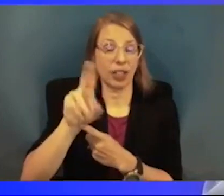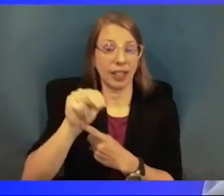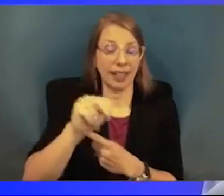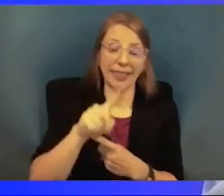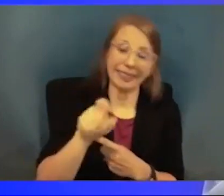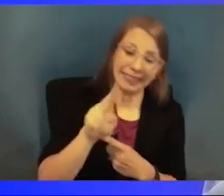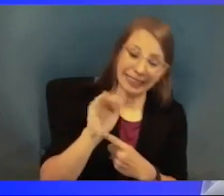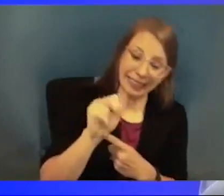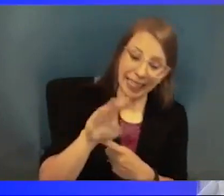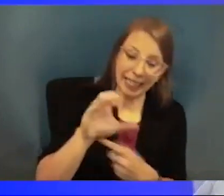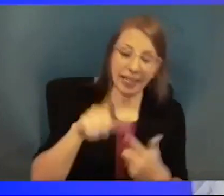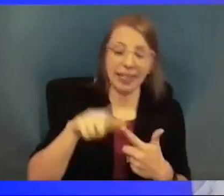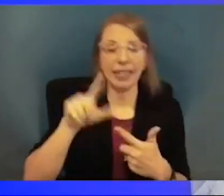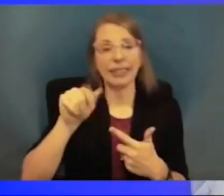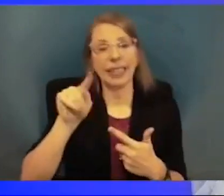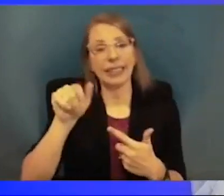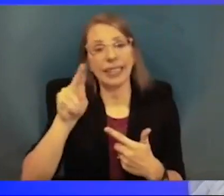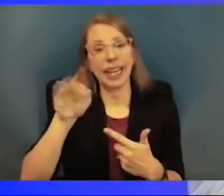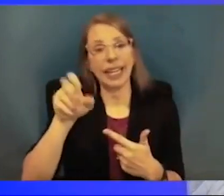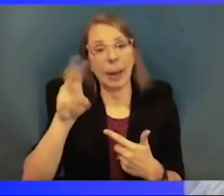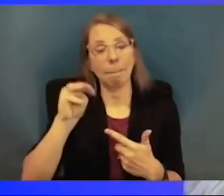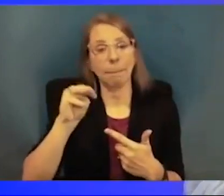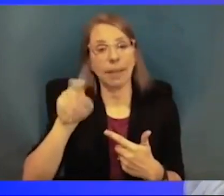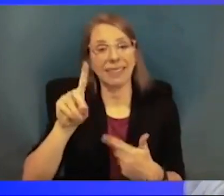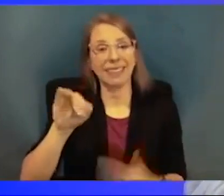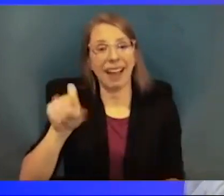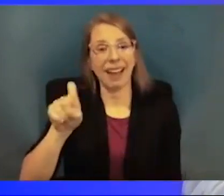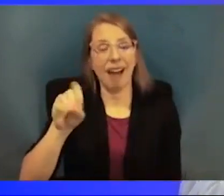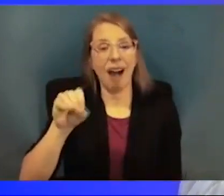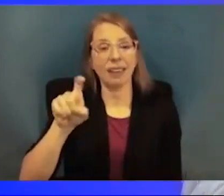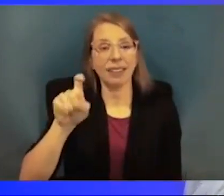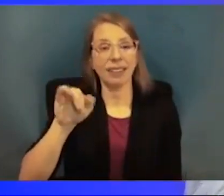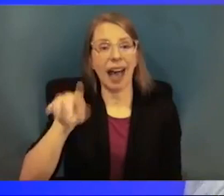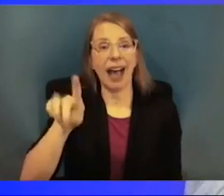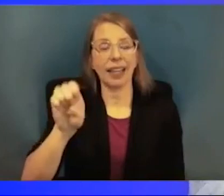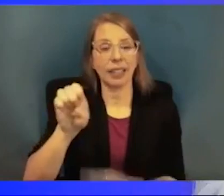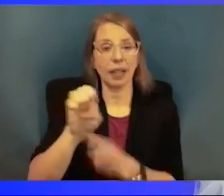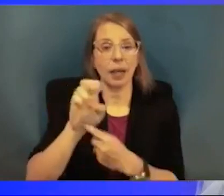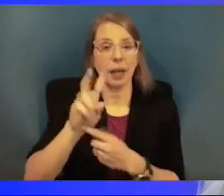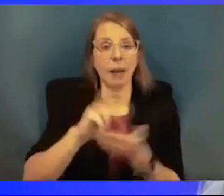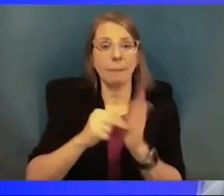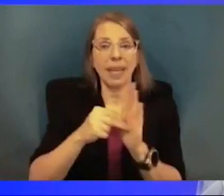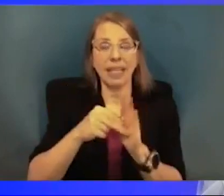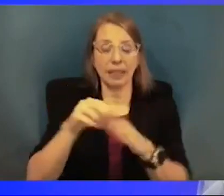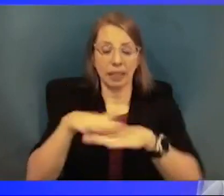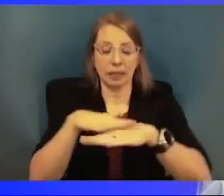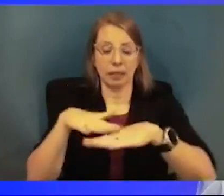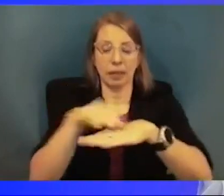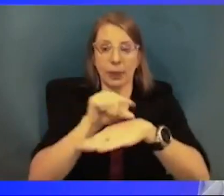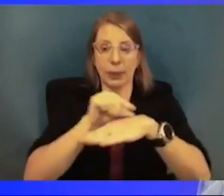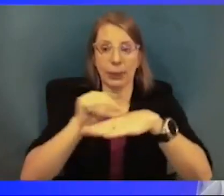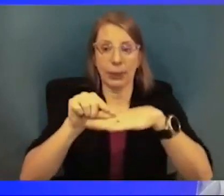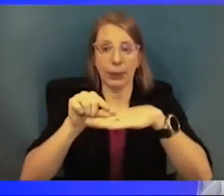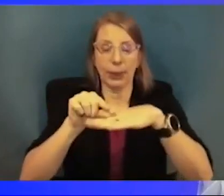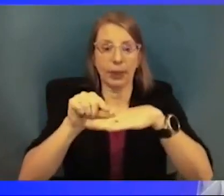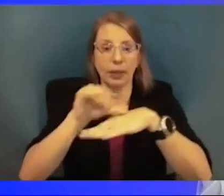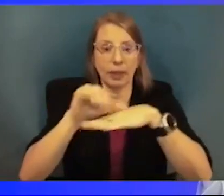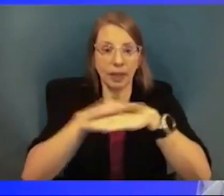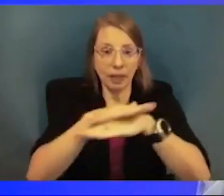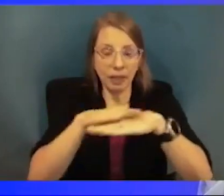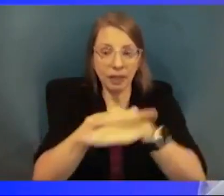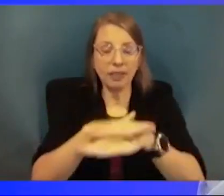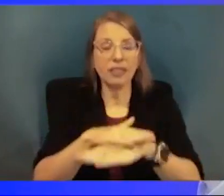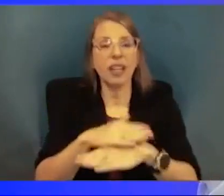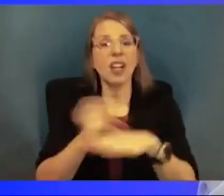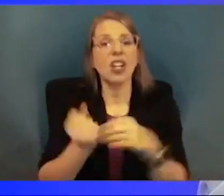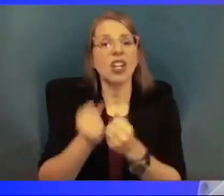dioxide. They sit on the top of the skin and reflect sun, so they're not absorbed into the skin. So they cause less irritation, less allergy. They're better